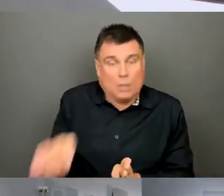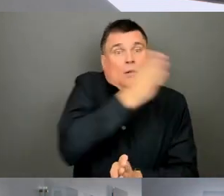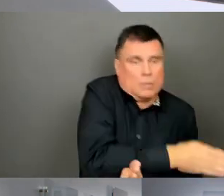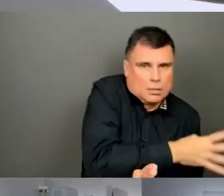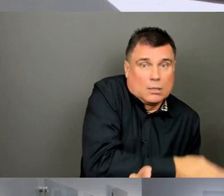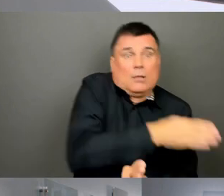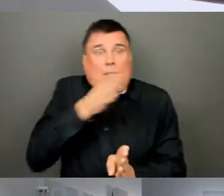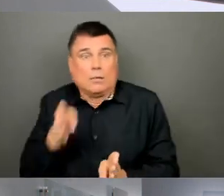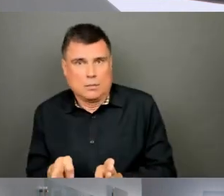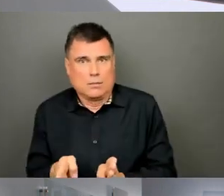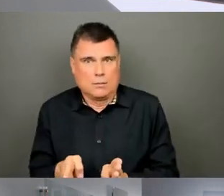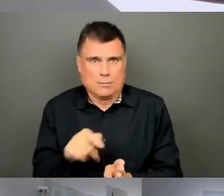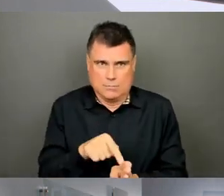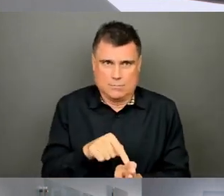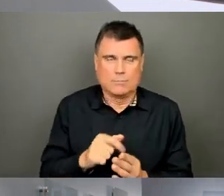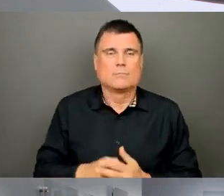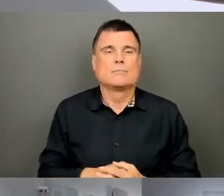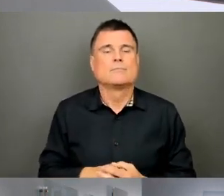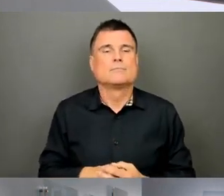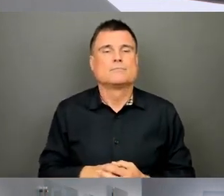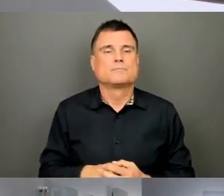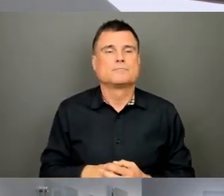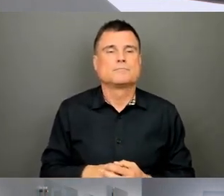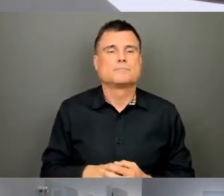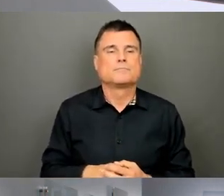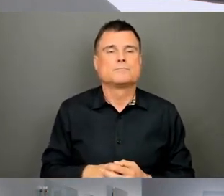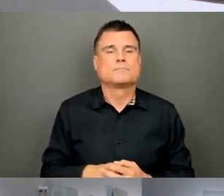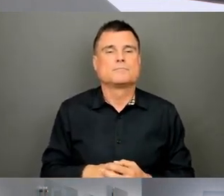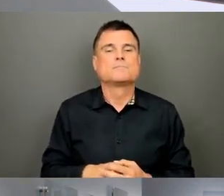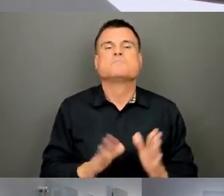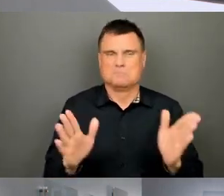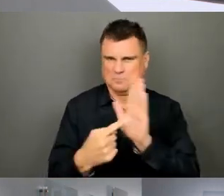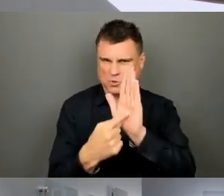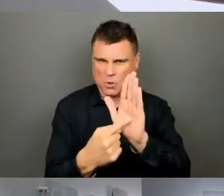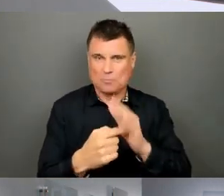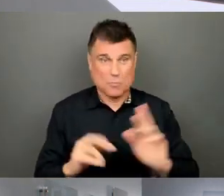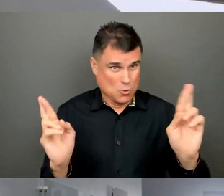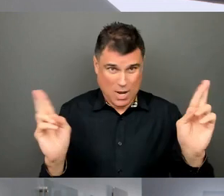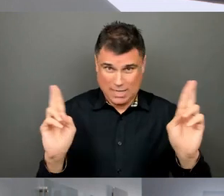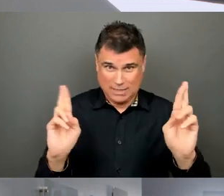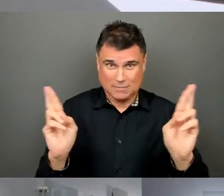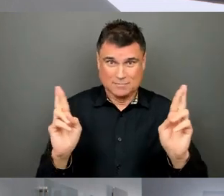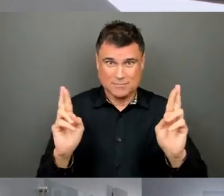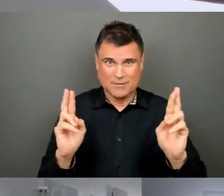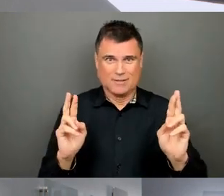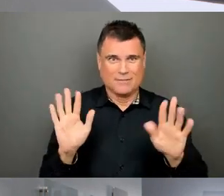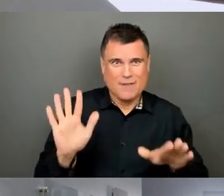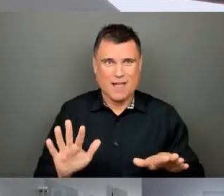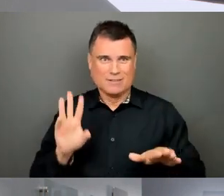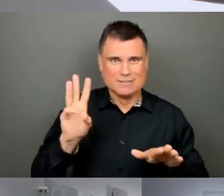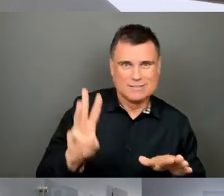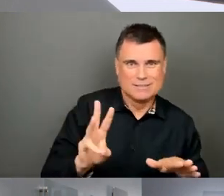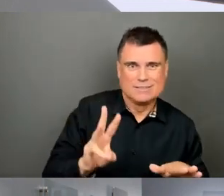to. We're actually going to be going all the way to the other side, making that movement bigger. So together, count you in.